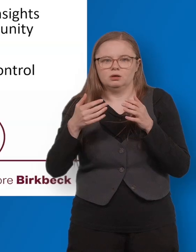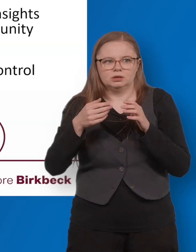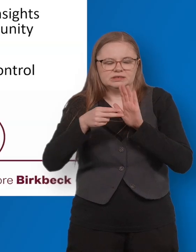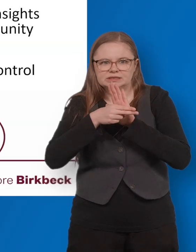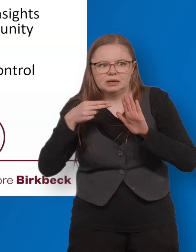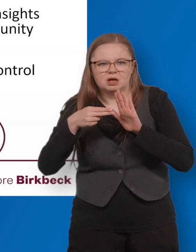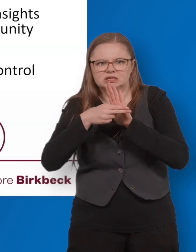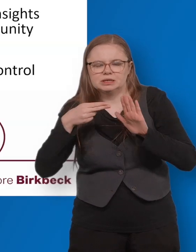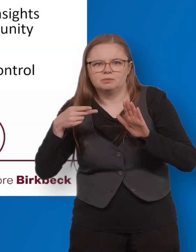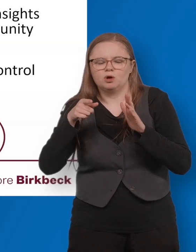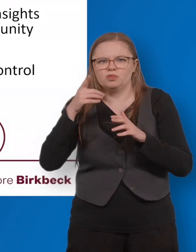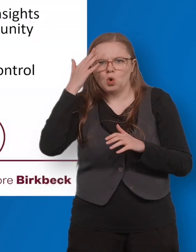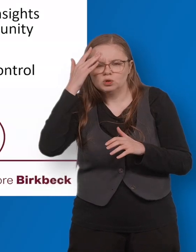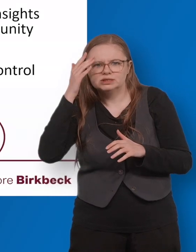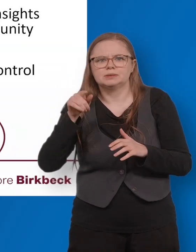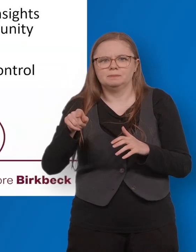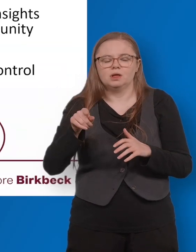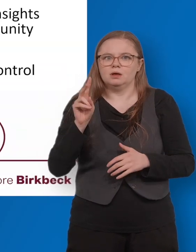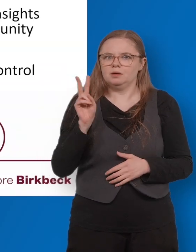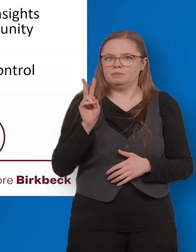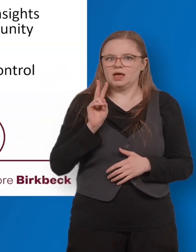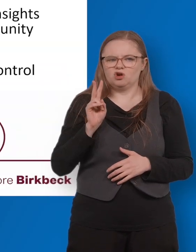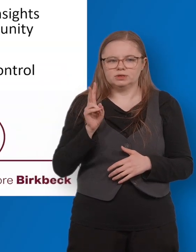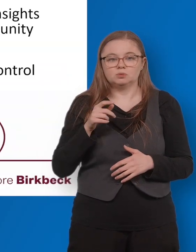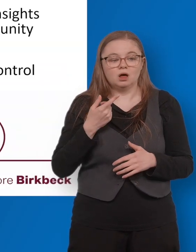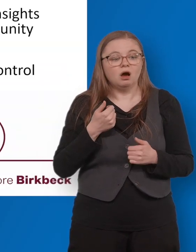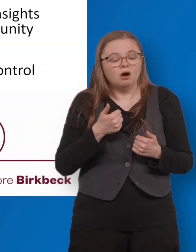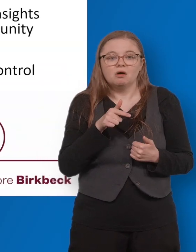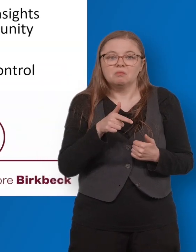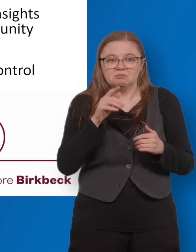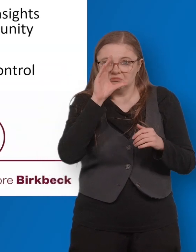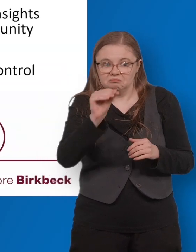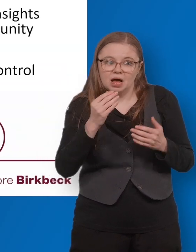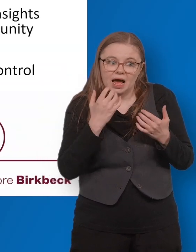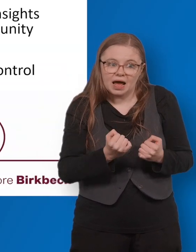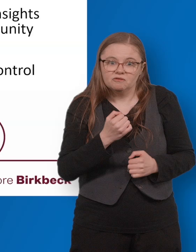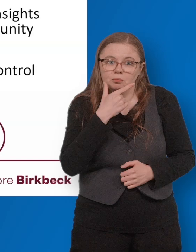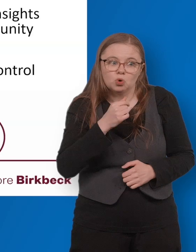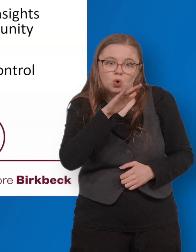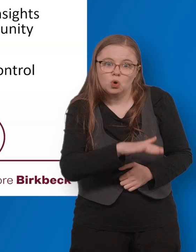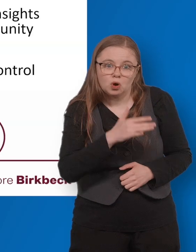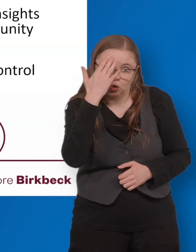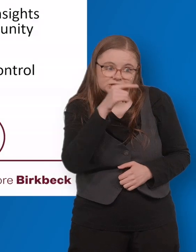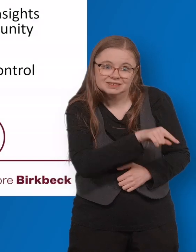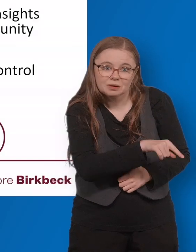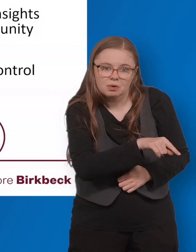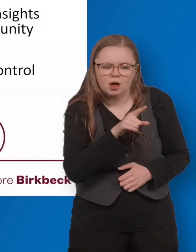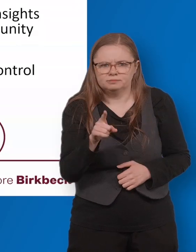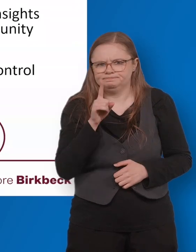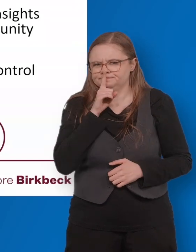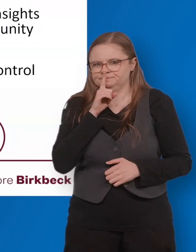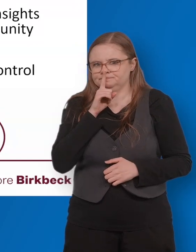instance, parents might admit that they've got an autistic boy. They would not admit to an ADHD